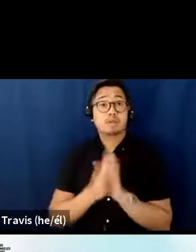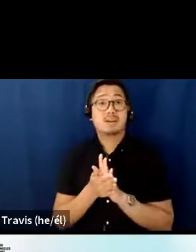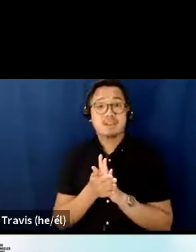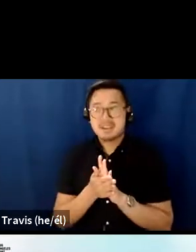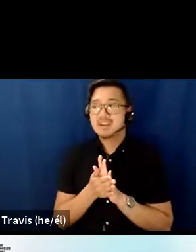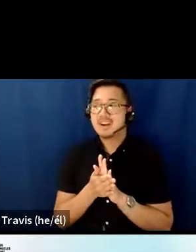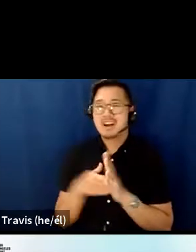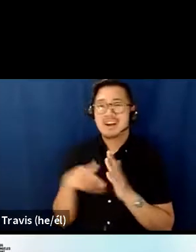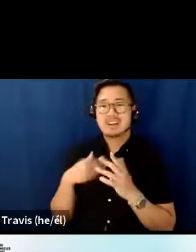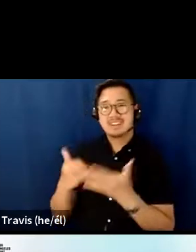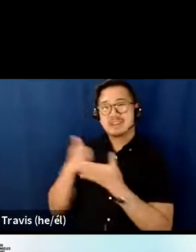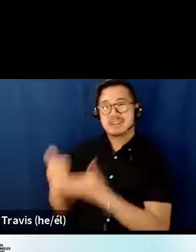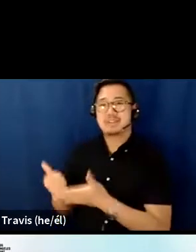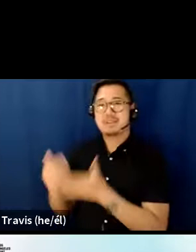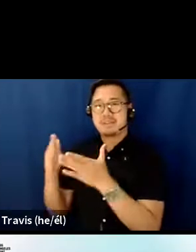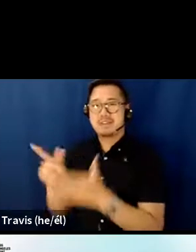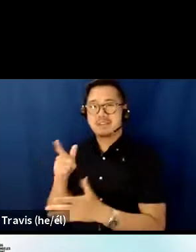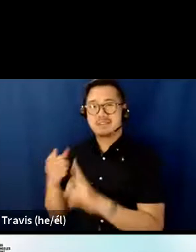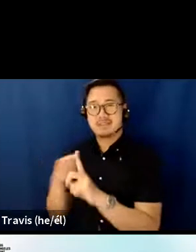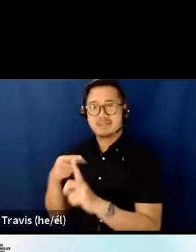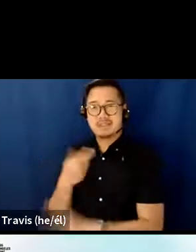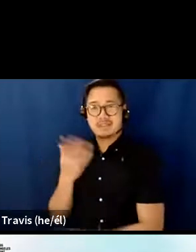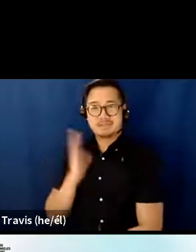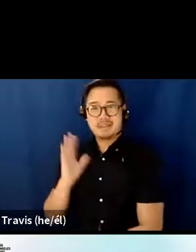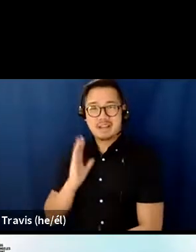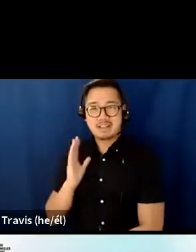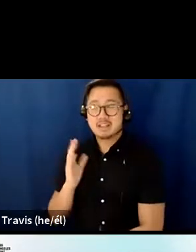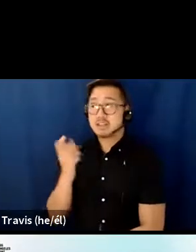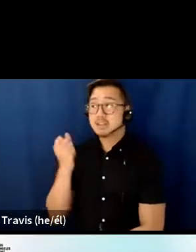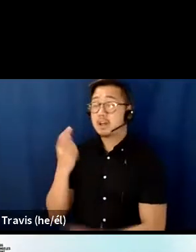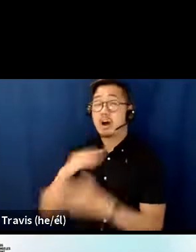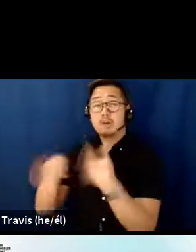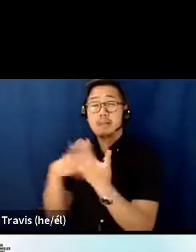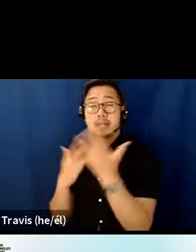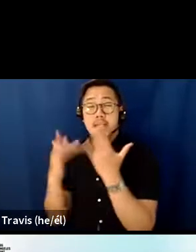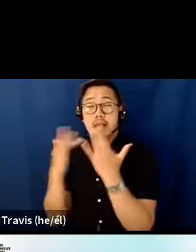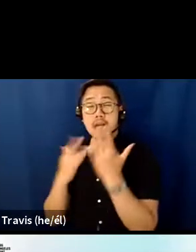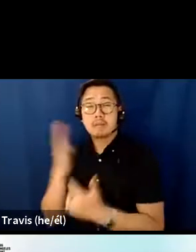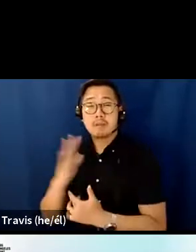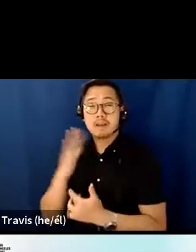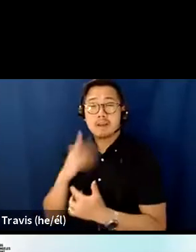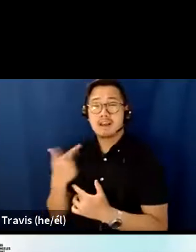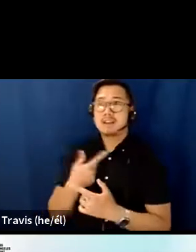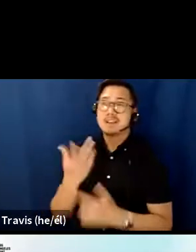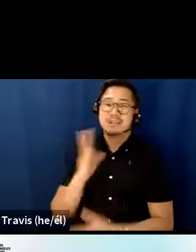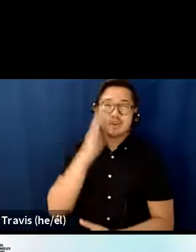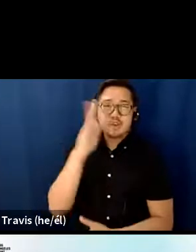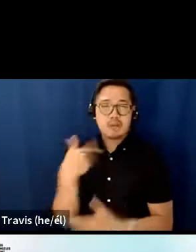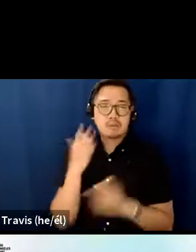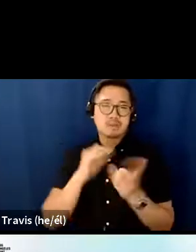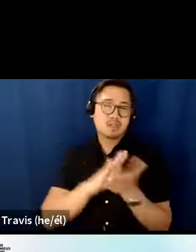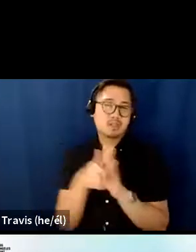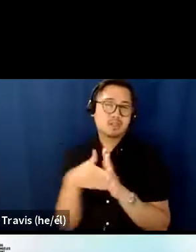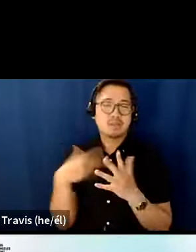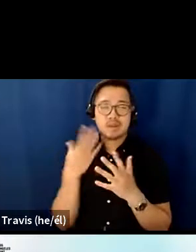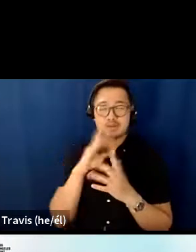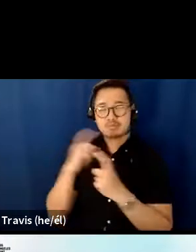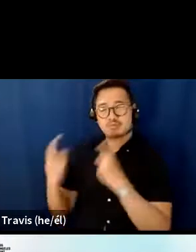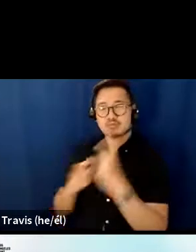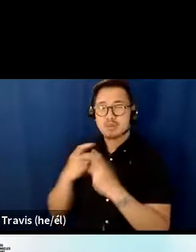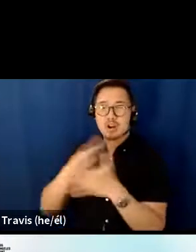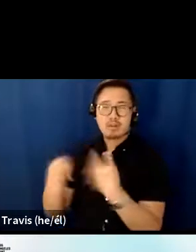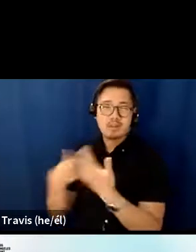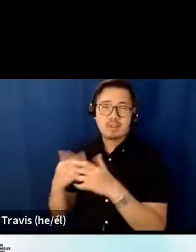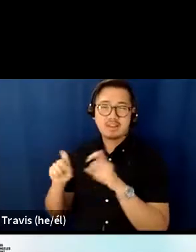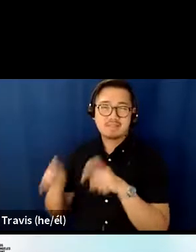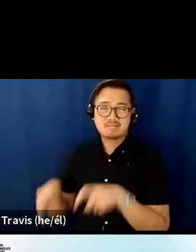will know what was missing or what you didn't get. So I will also lend that I have